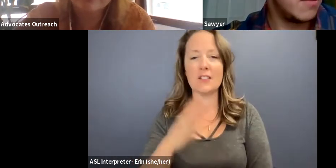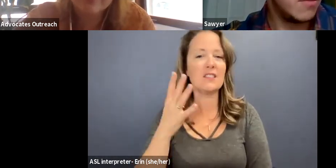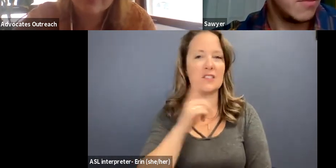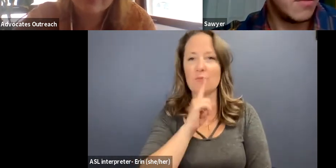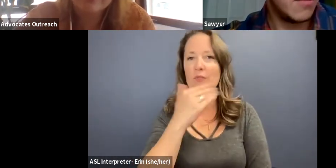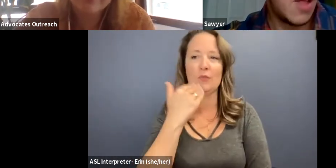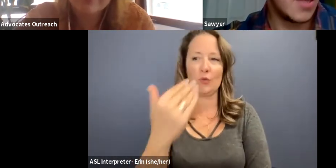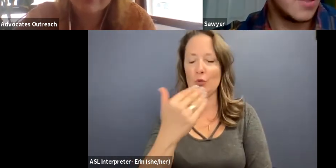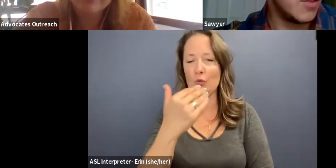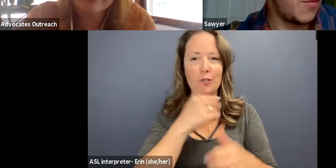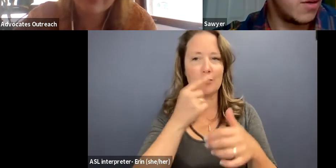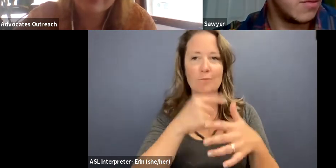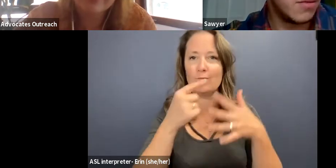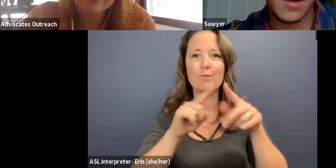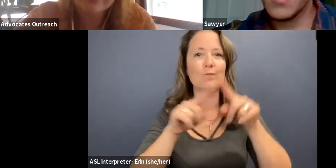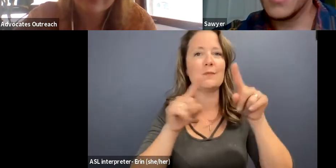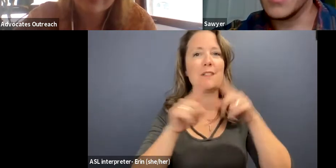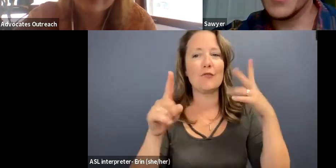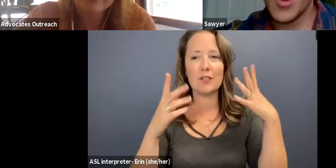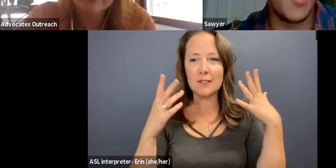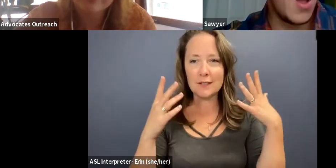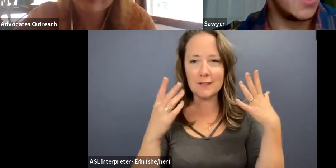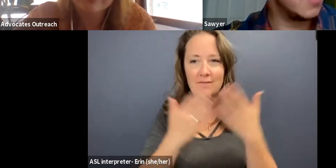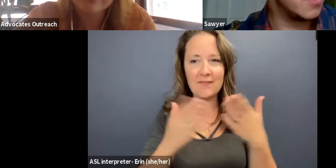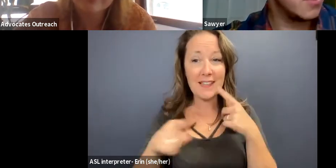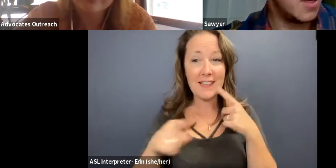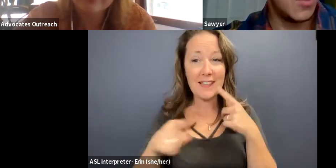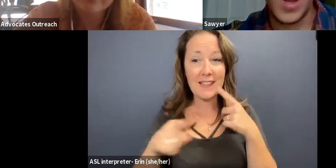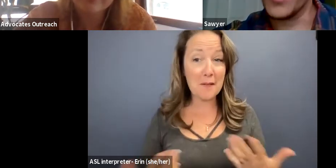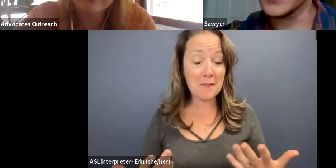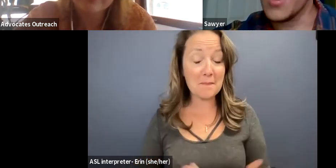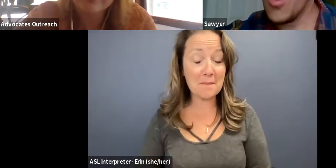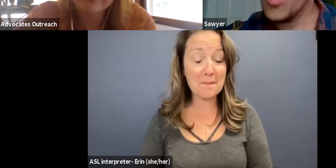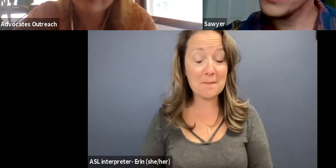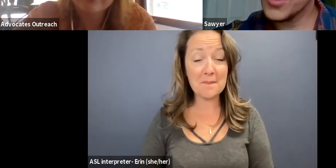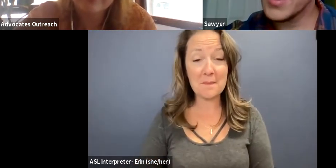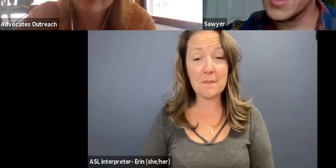do. So it kind of helps to reinforce that.